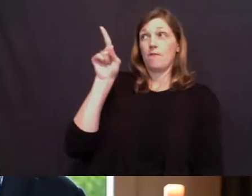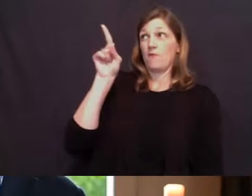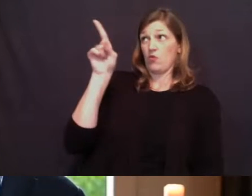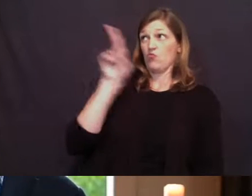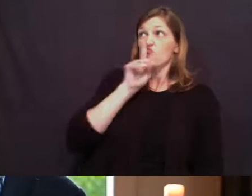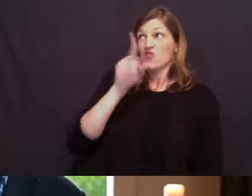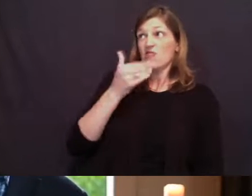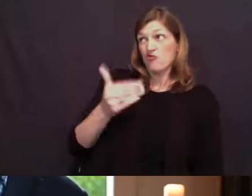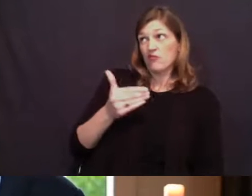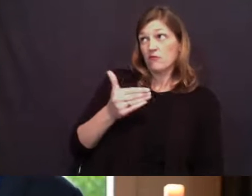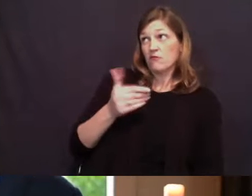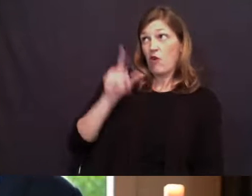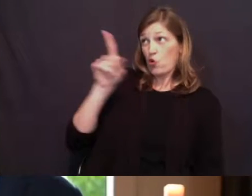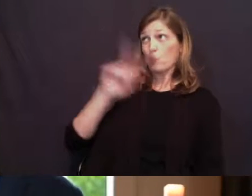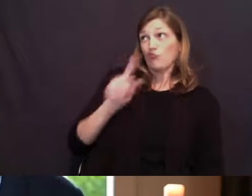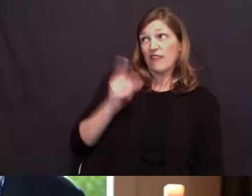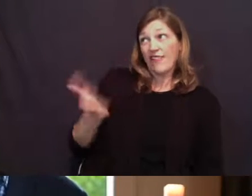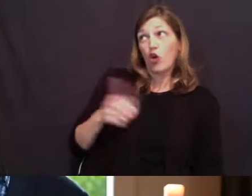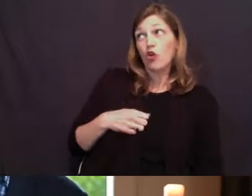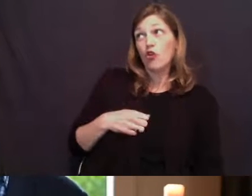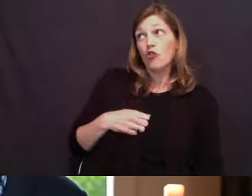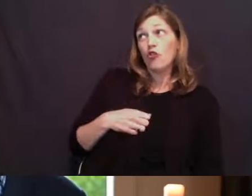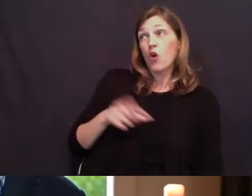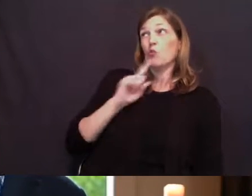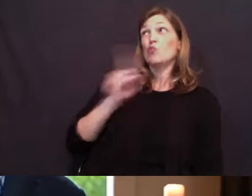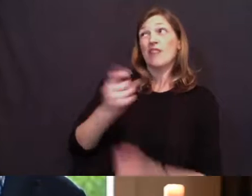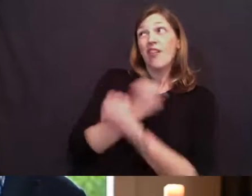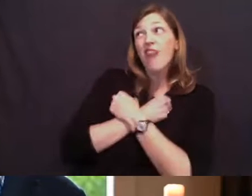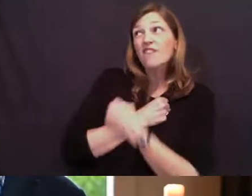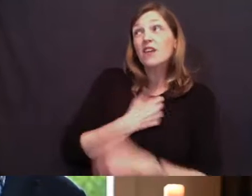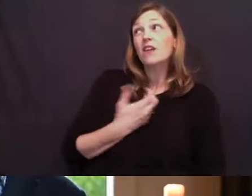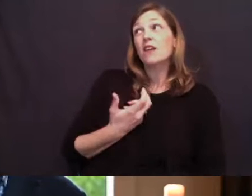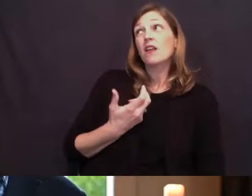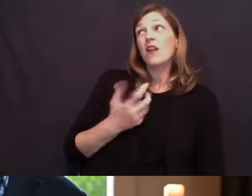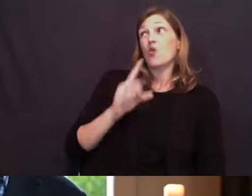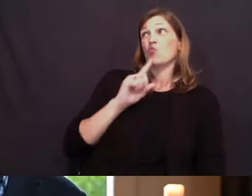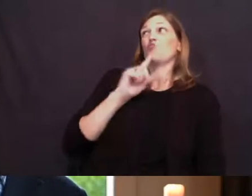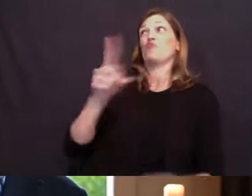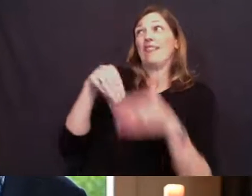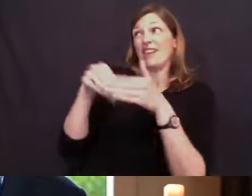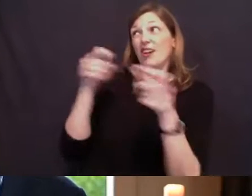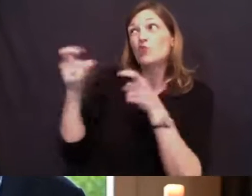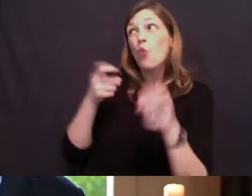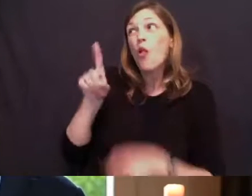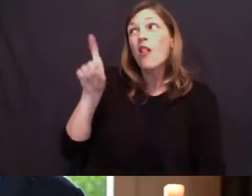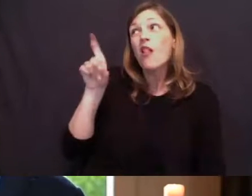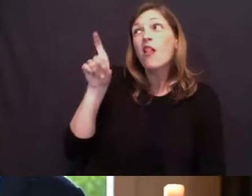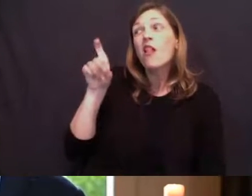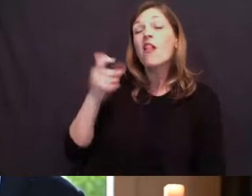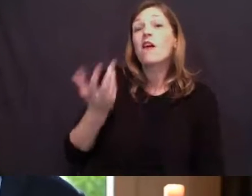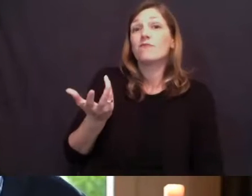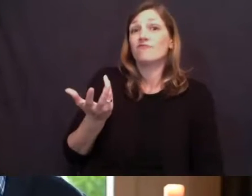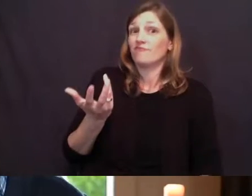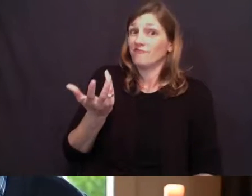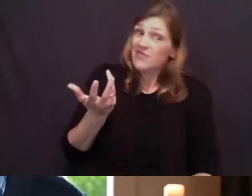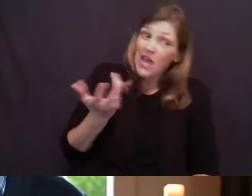good? God, are you really there? God, are you really loving? God, are you really in control? And dare I